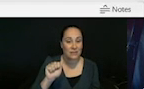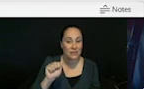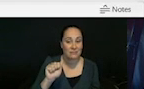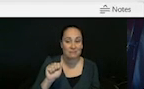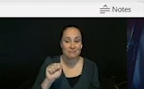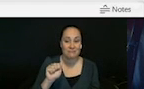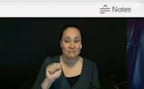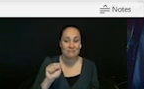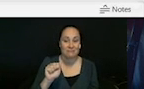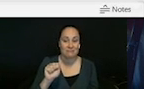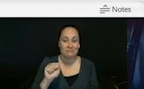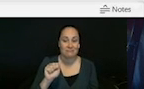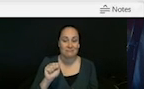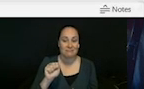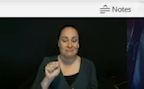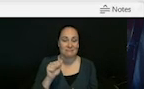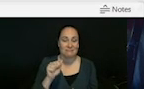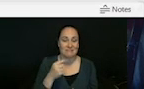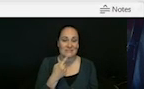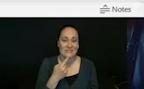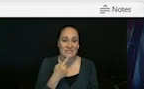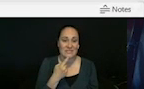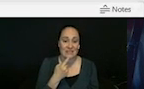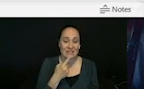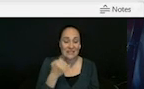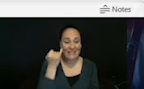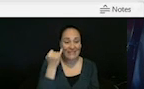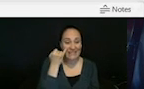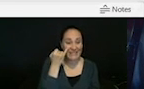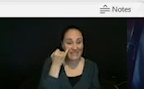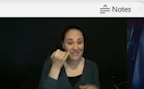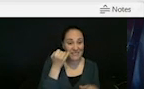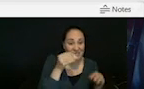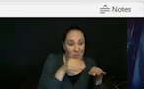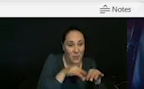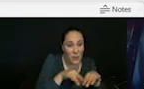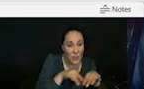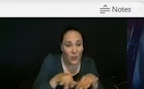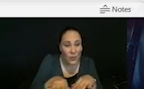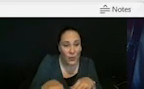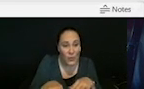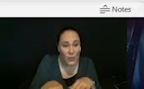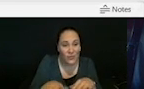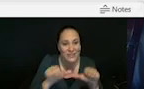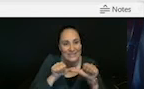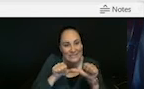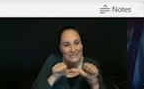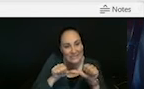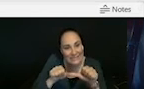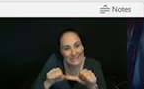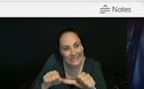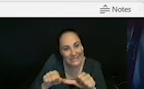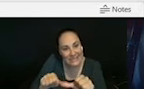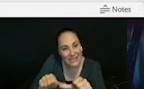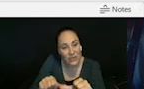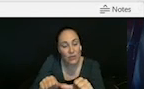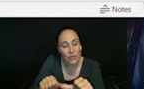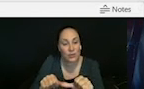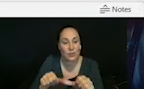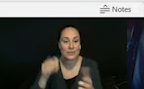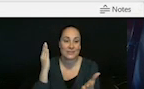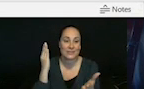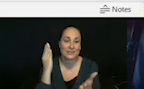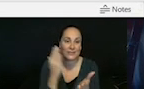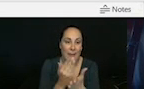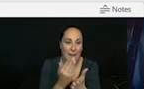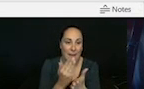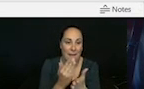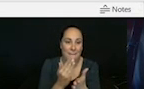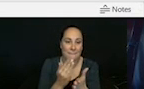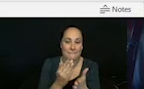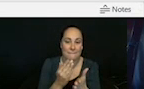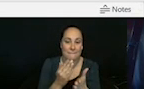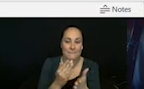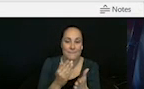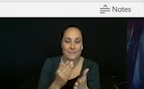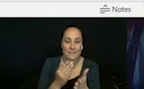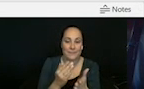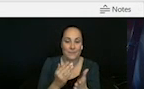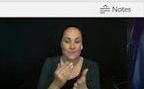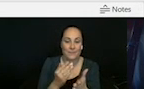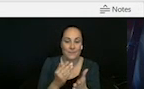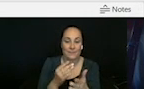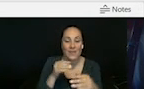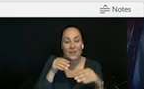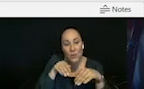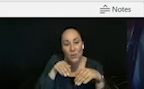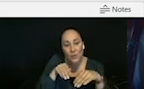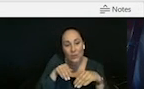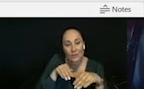line continues to move in a straight line. Same with your coffee. If your coffee is moving in that direction, it'll continue to move in that direction as long as there's no